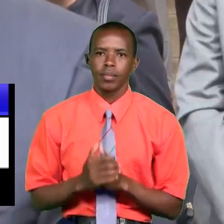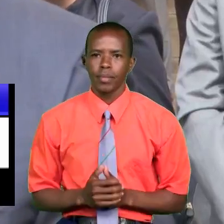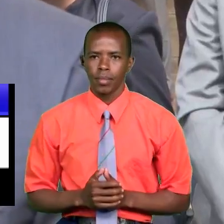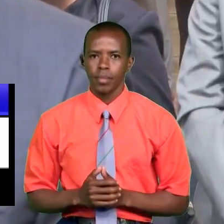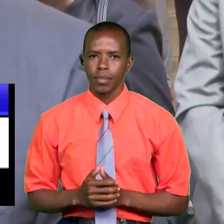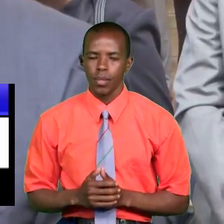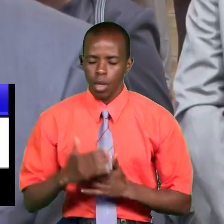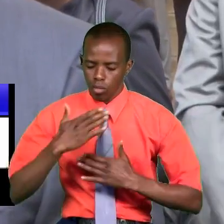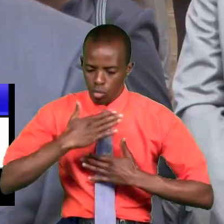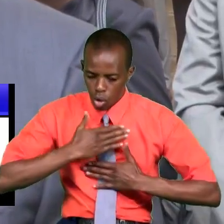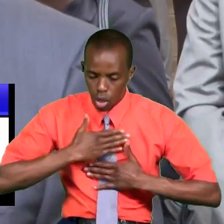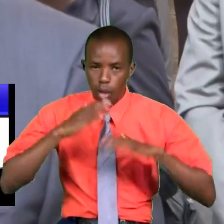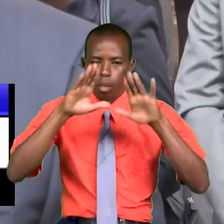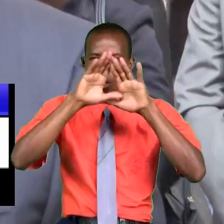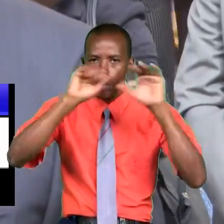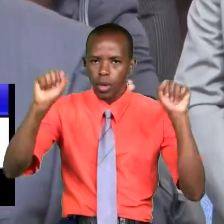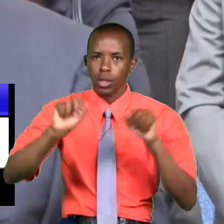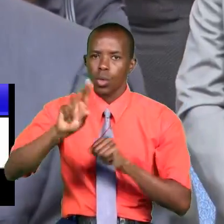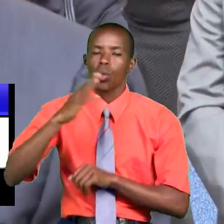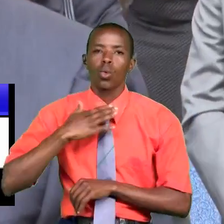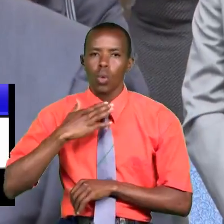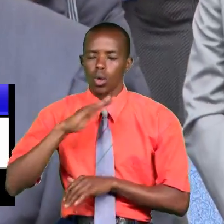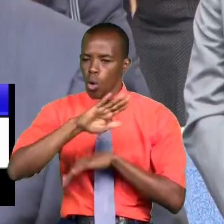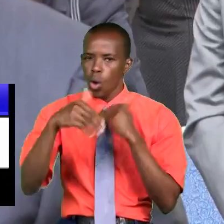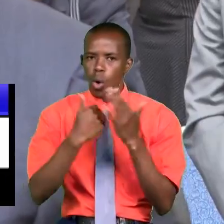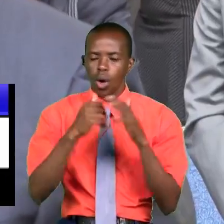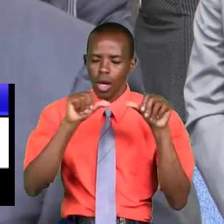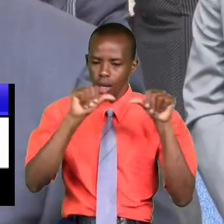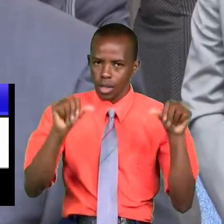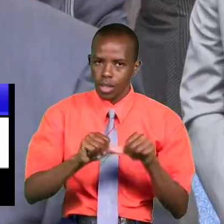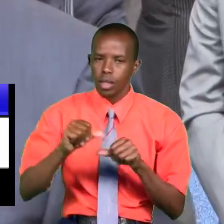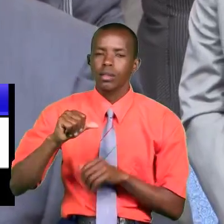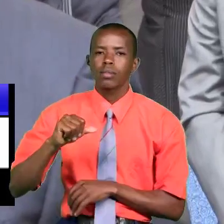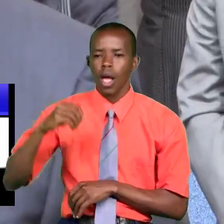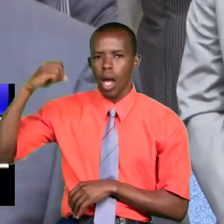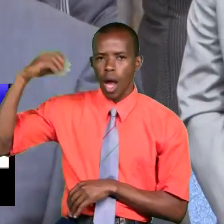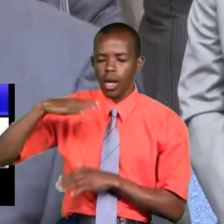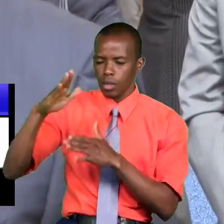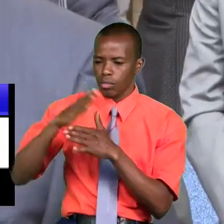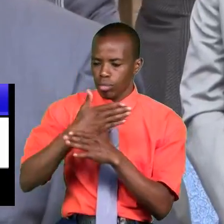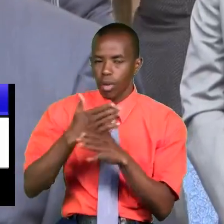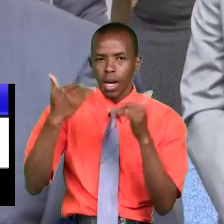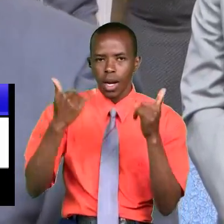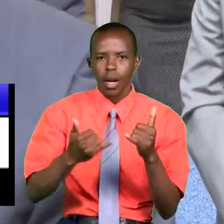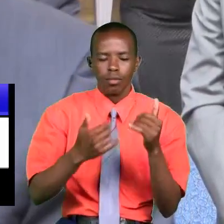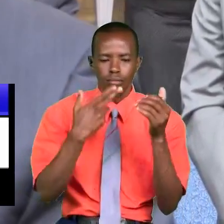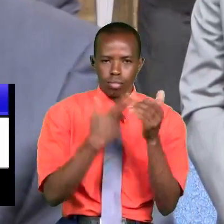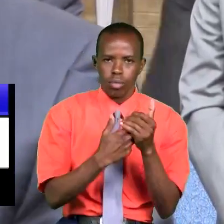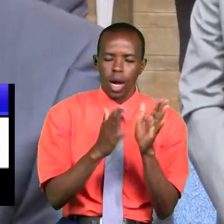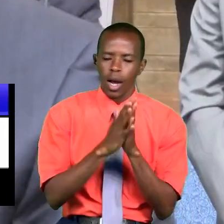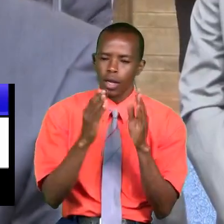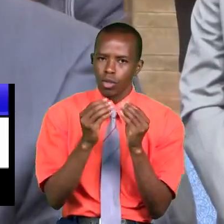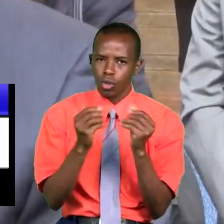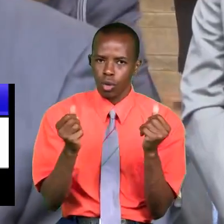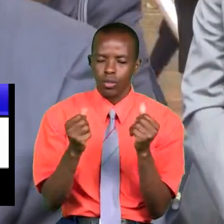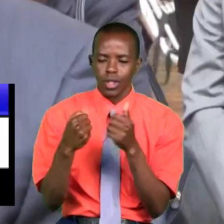His Excellency, the President wants all the agencies in the energy sector to now coalesce and address the